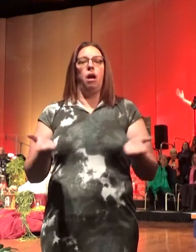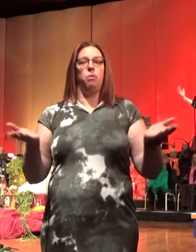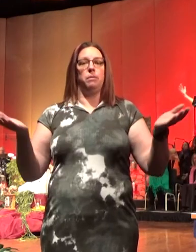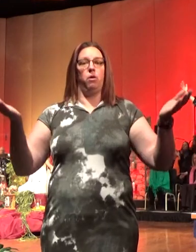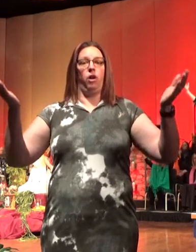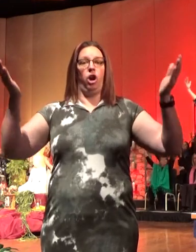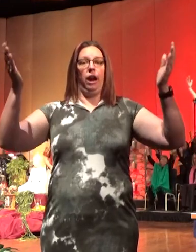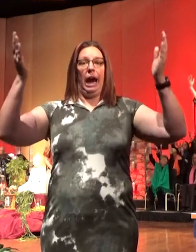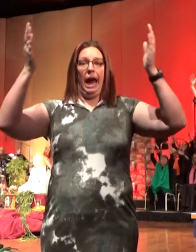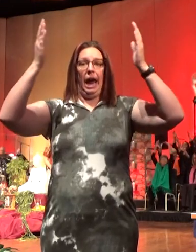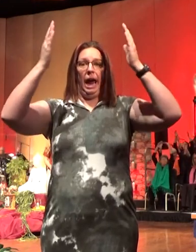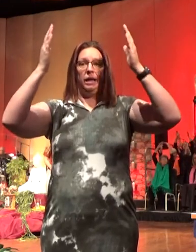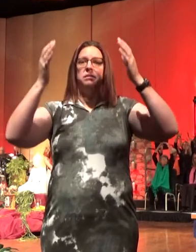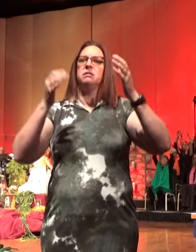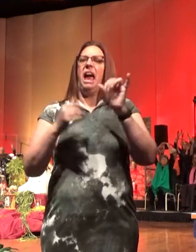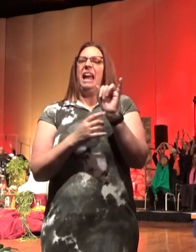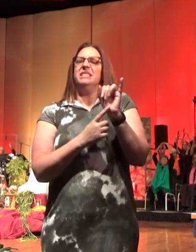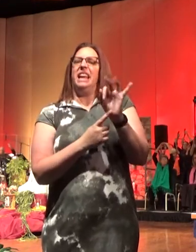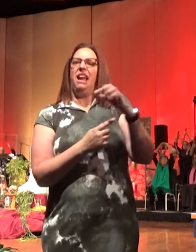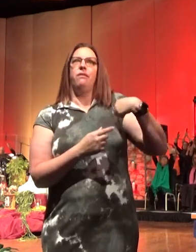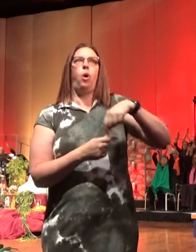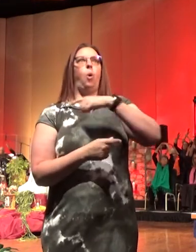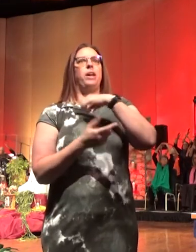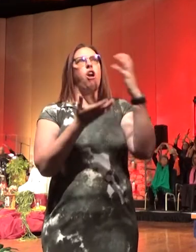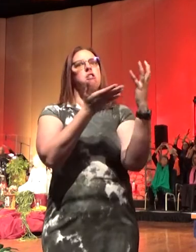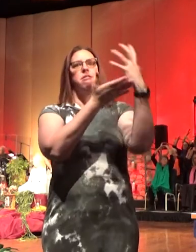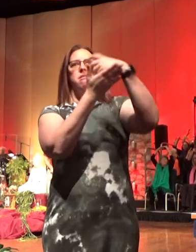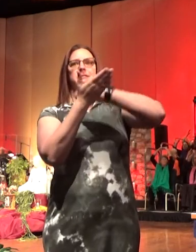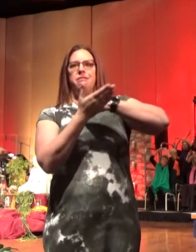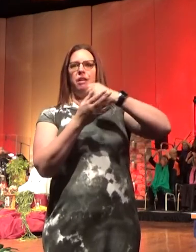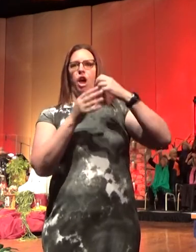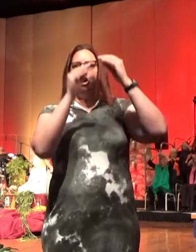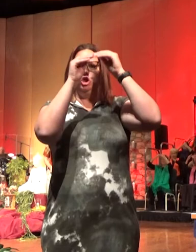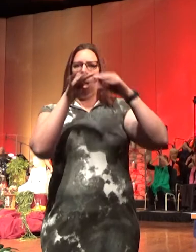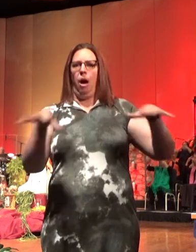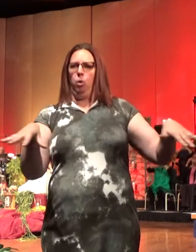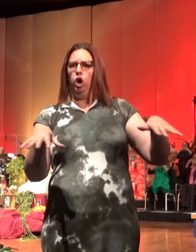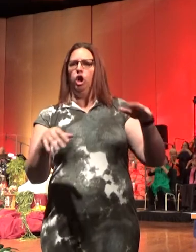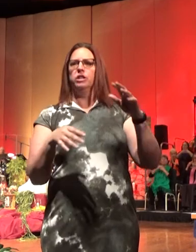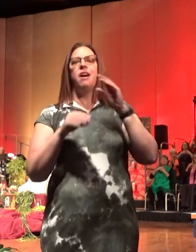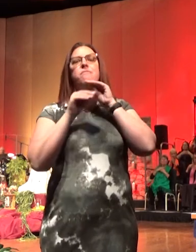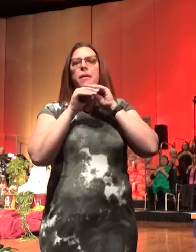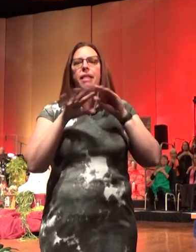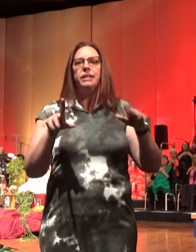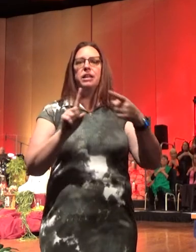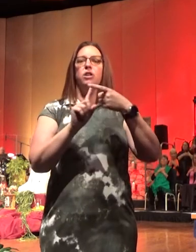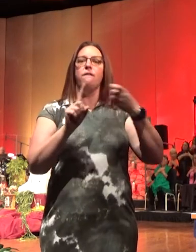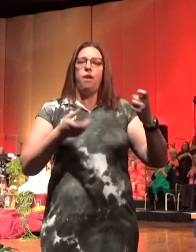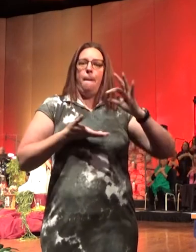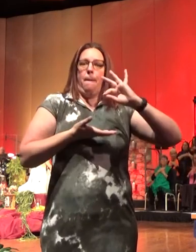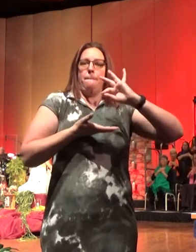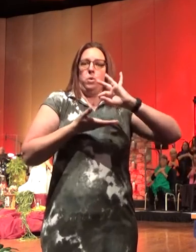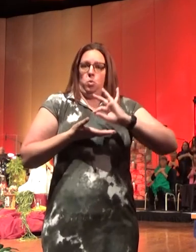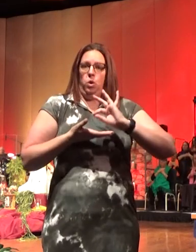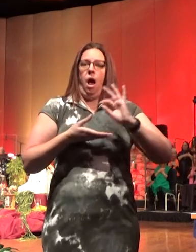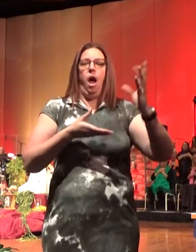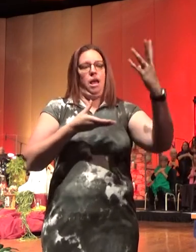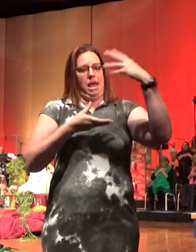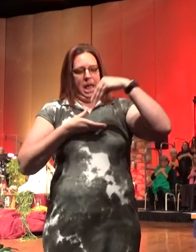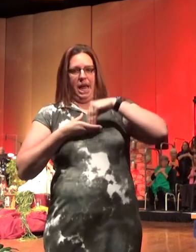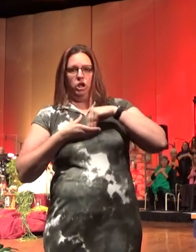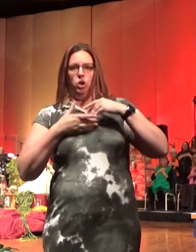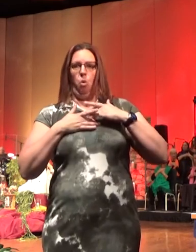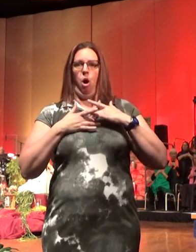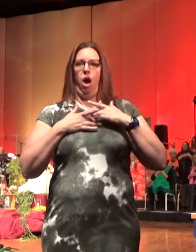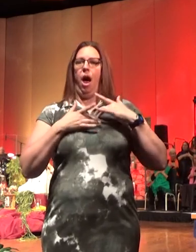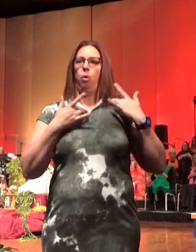if we are gathering showers of blessings from the Buddha and bringing them into our heart. We pause for